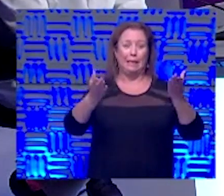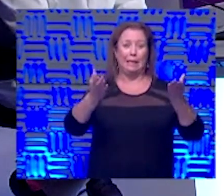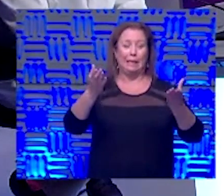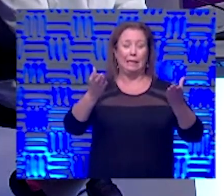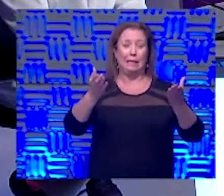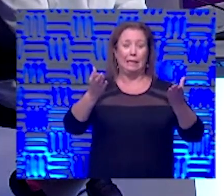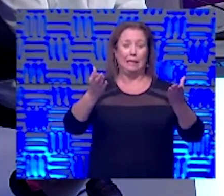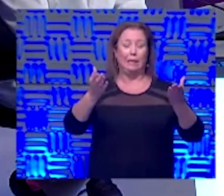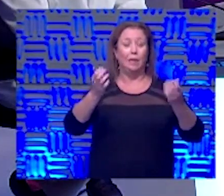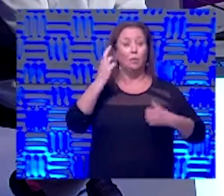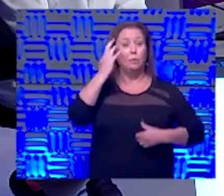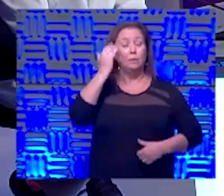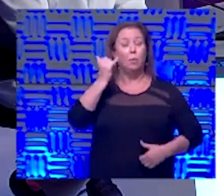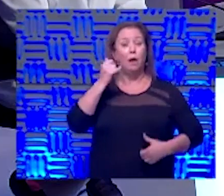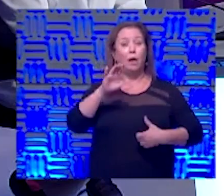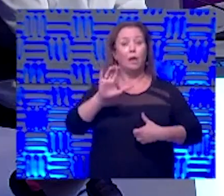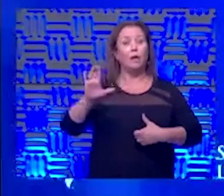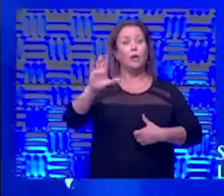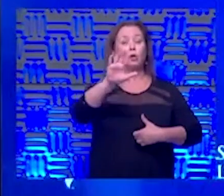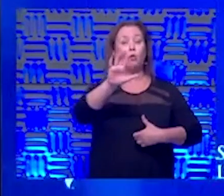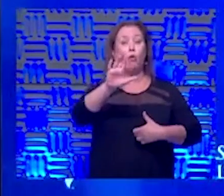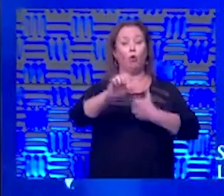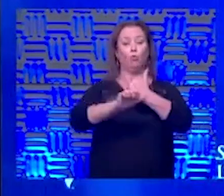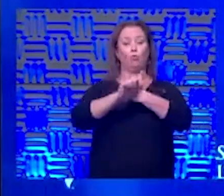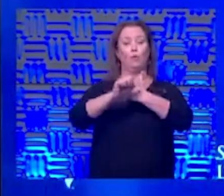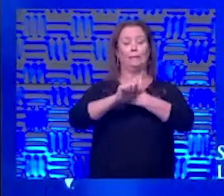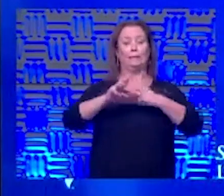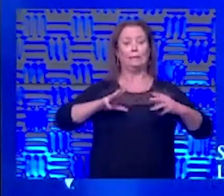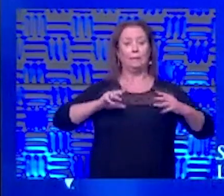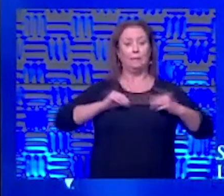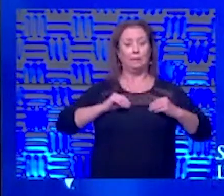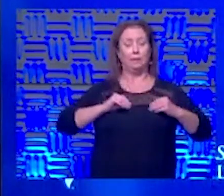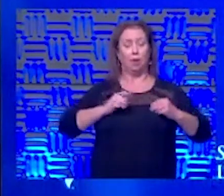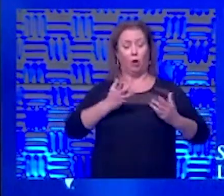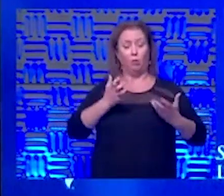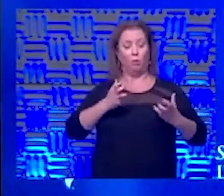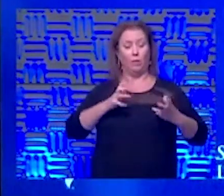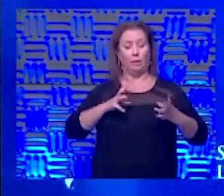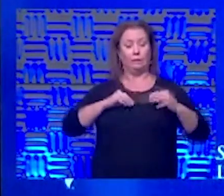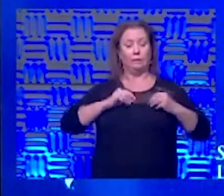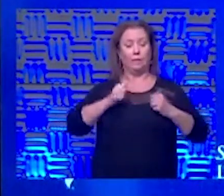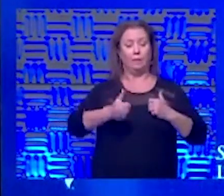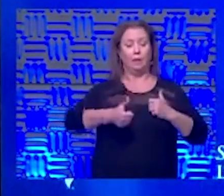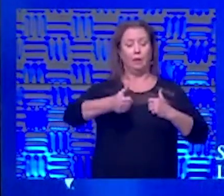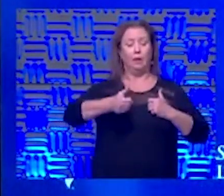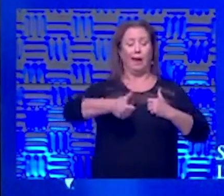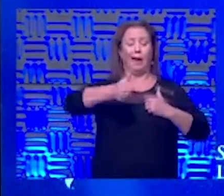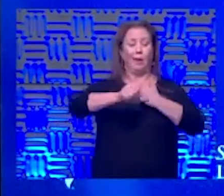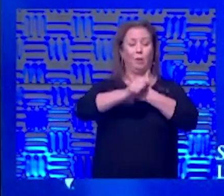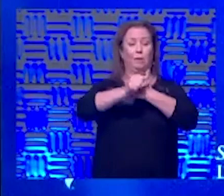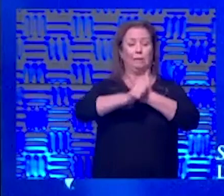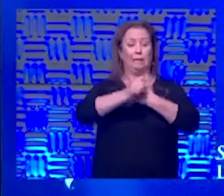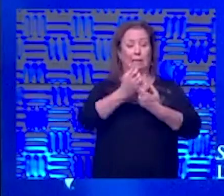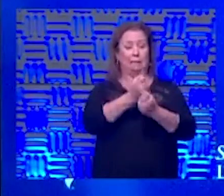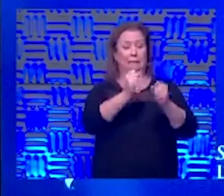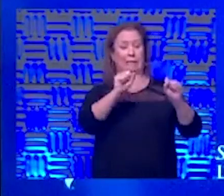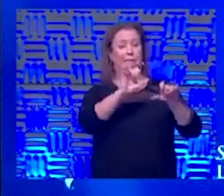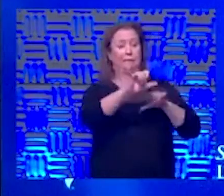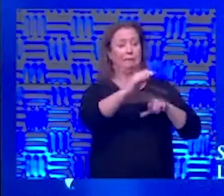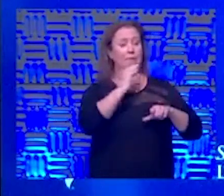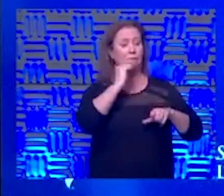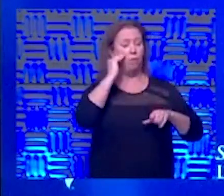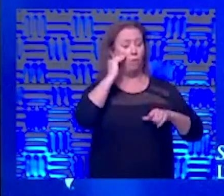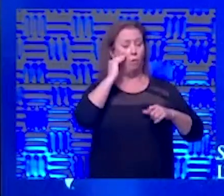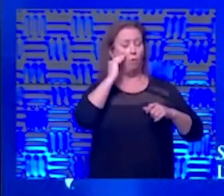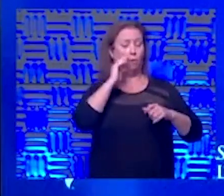is, A, what's your tolerance of risk? Are you willing to have a little more risk? Because is it as safe as staying in your own bubble right in your own home? No, it